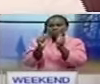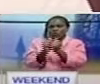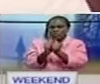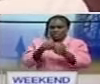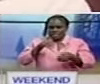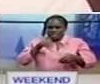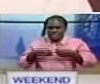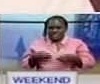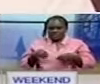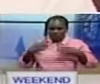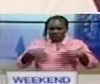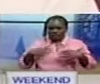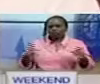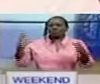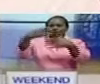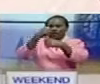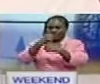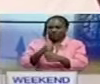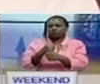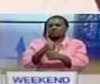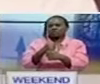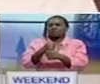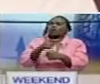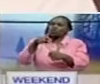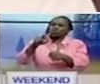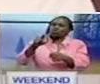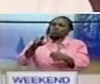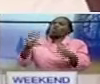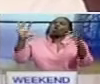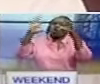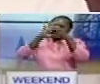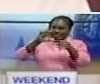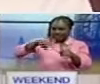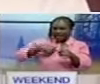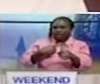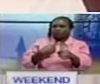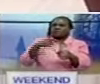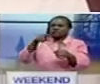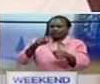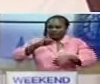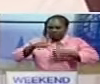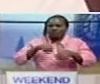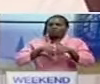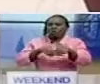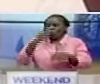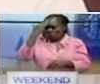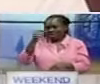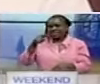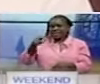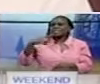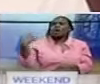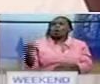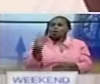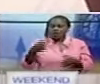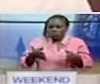Disabled Persons Organization, DPOs. You have to connect yourself with them. They have to know you because that is